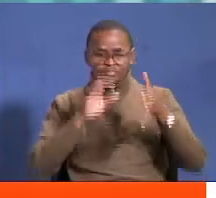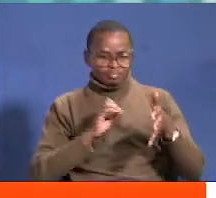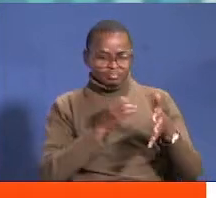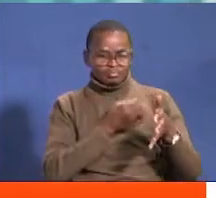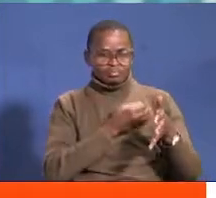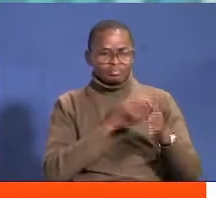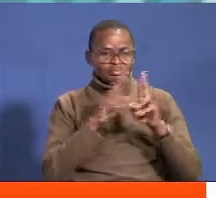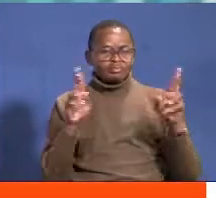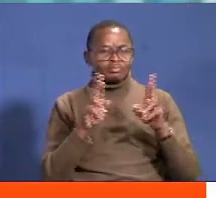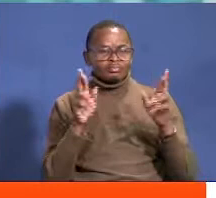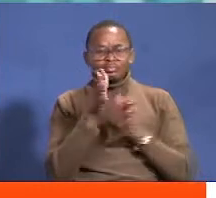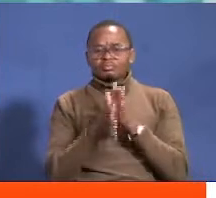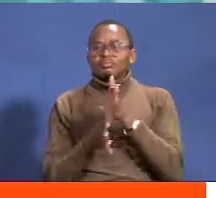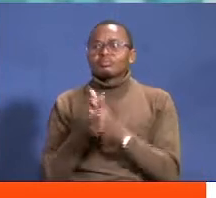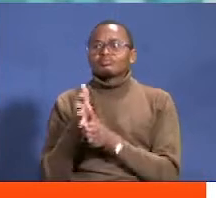is ready, how somebody is prepared.